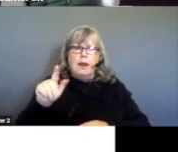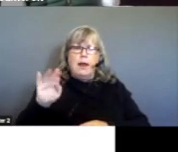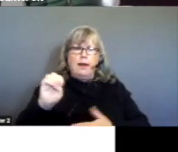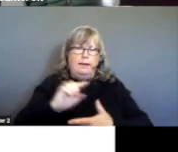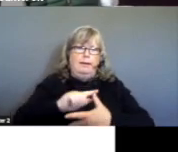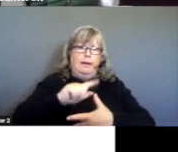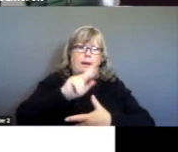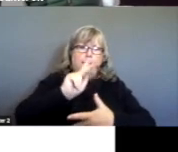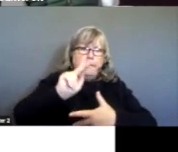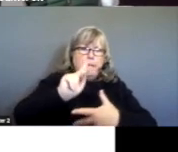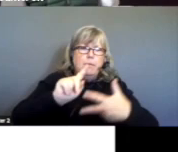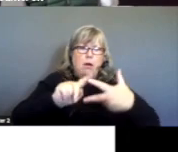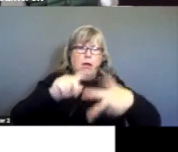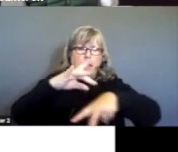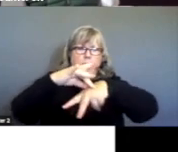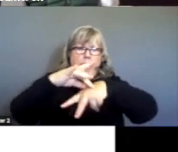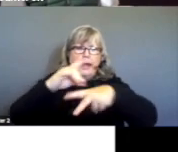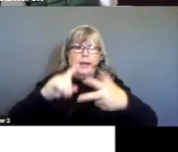the technology